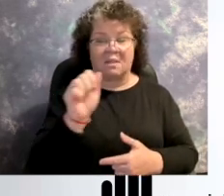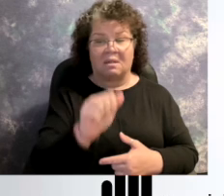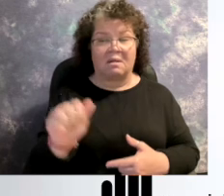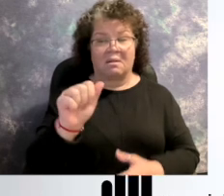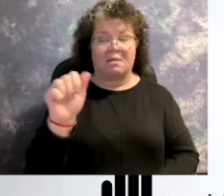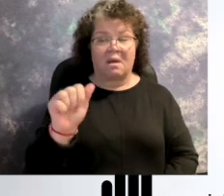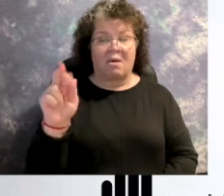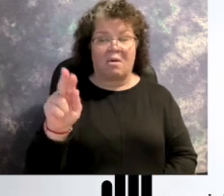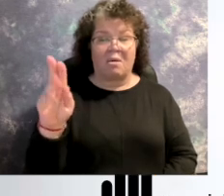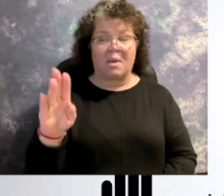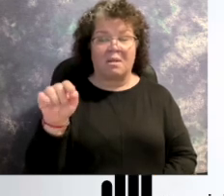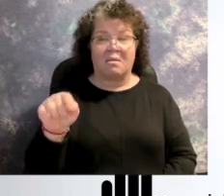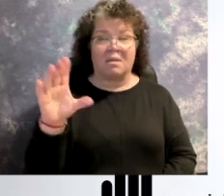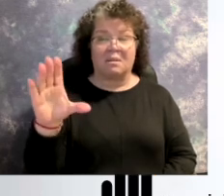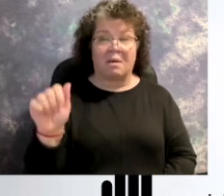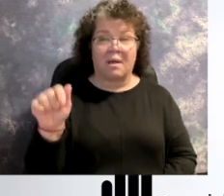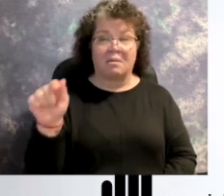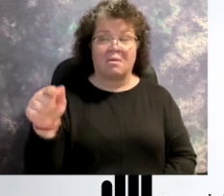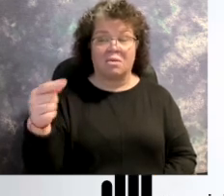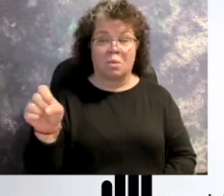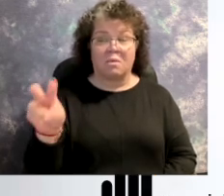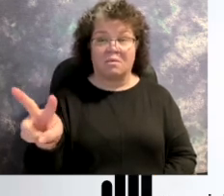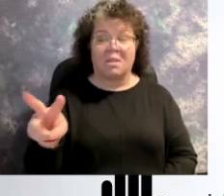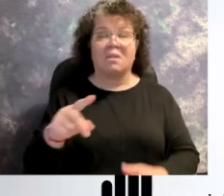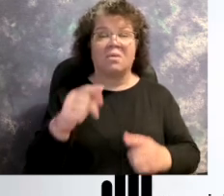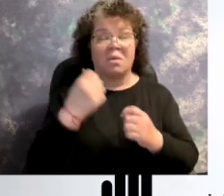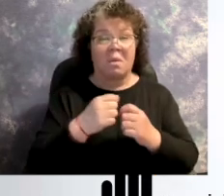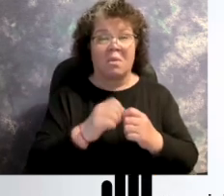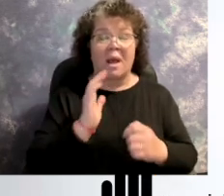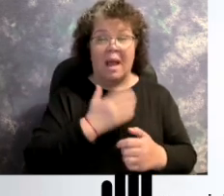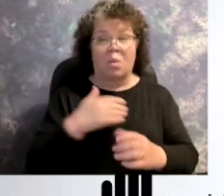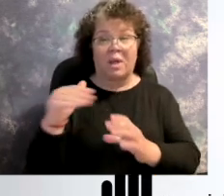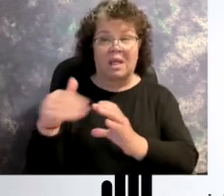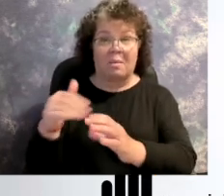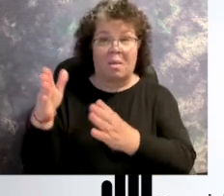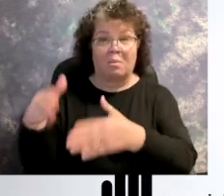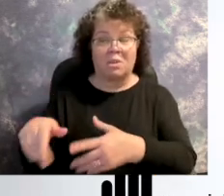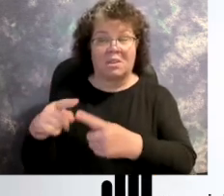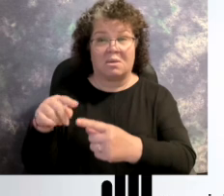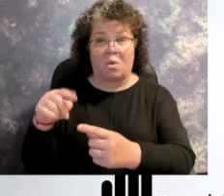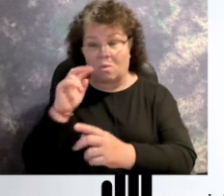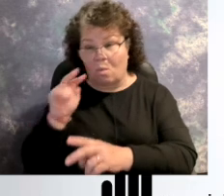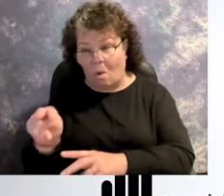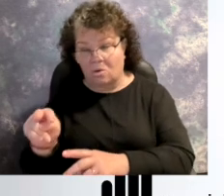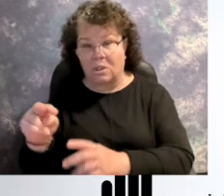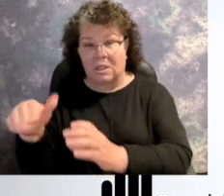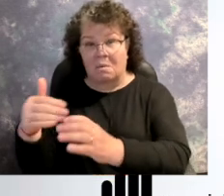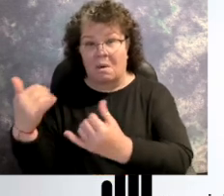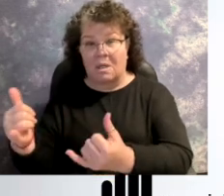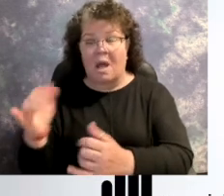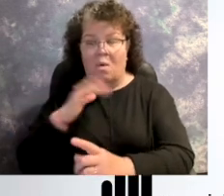name and affiliation, if any, with your question, and note that our email monitor will notify us of your question in real time.